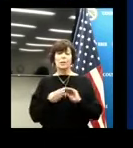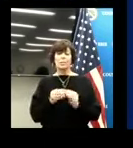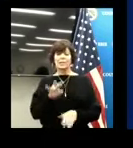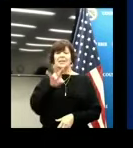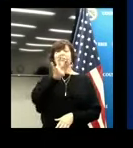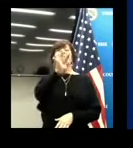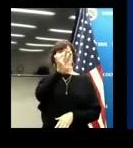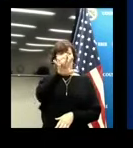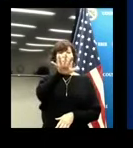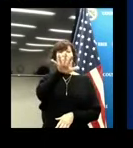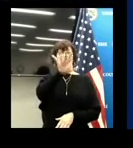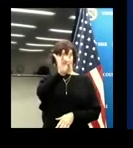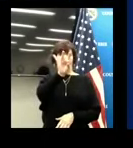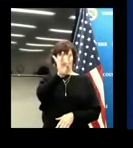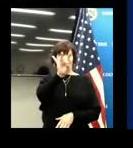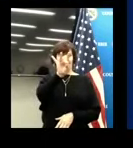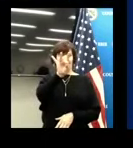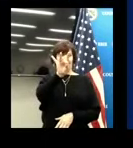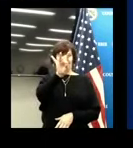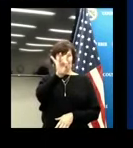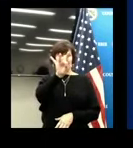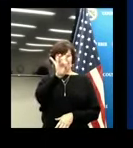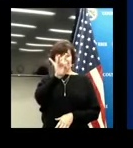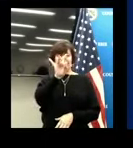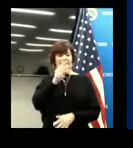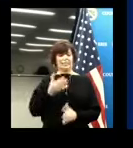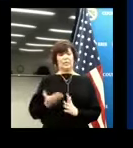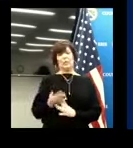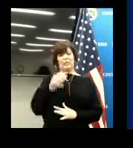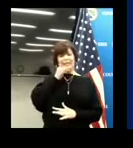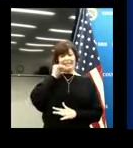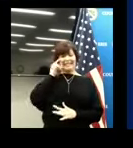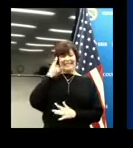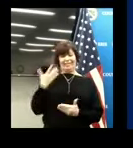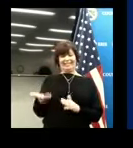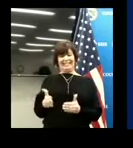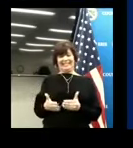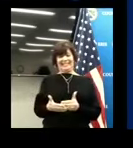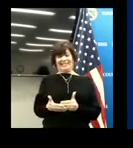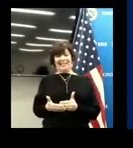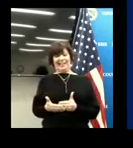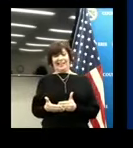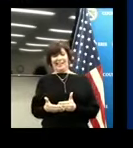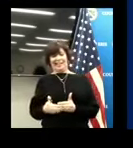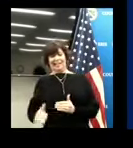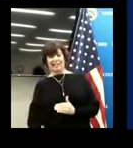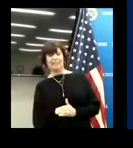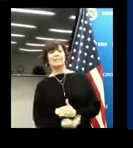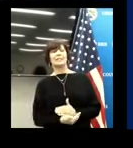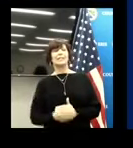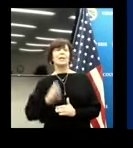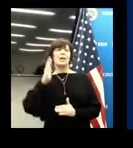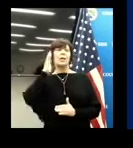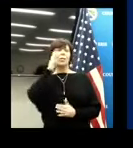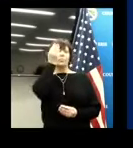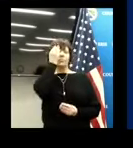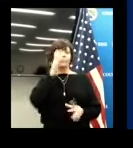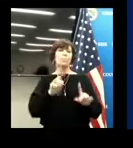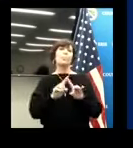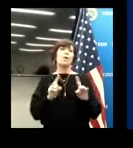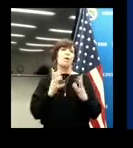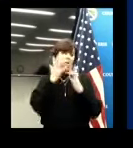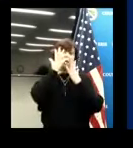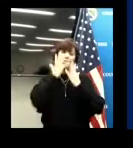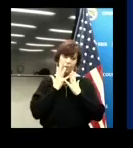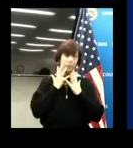758 through earlier yesterday. If there were others that came through in the afternoon and the evening, they'll still be confirmed. But unfortunately, we